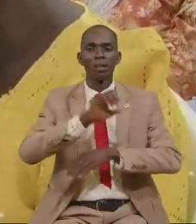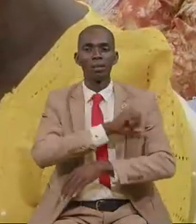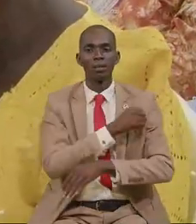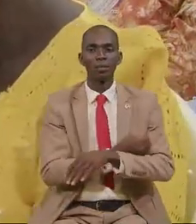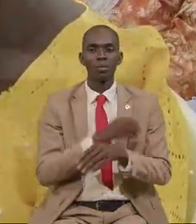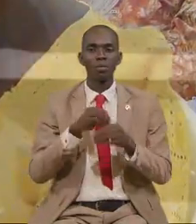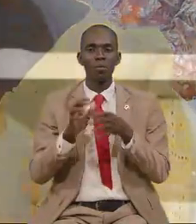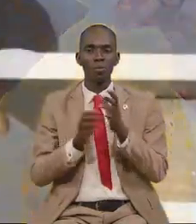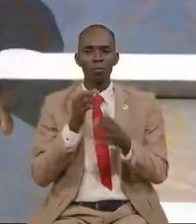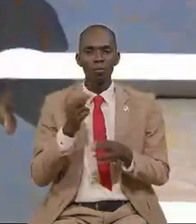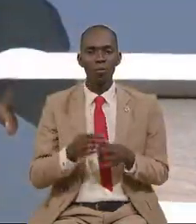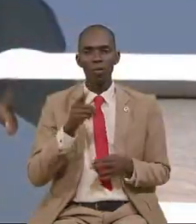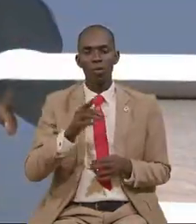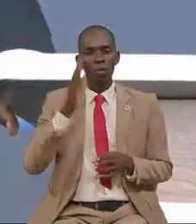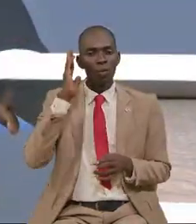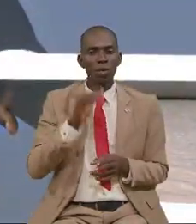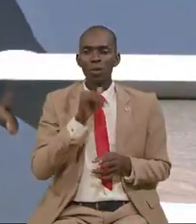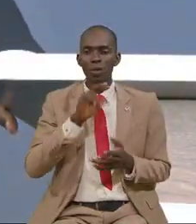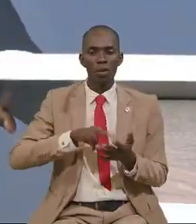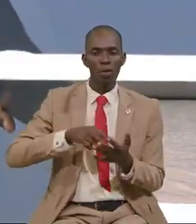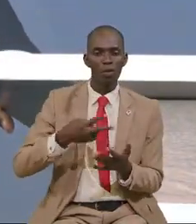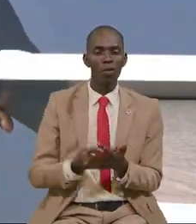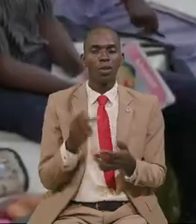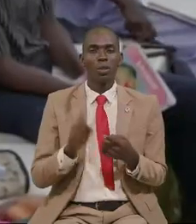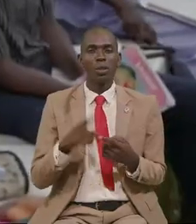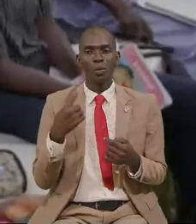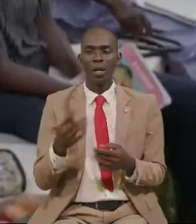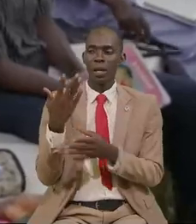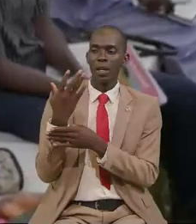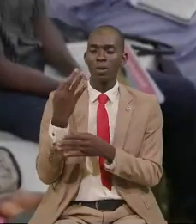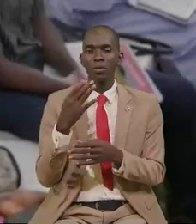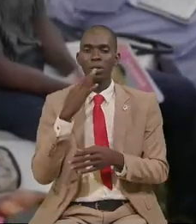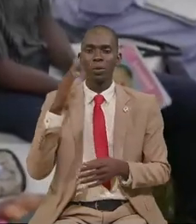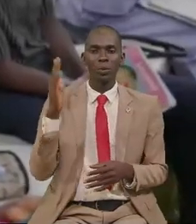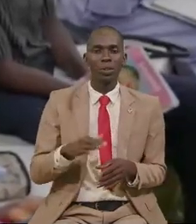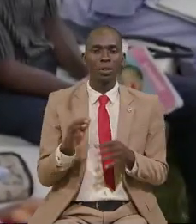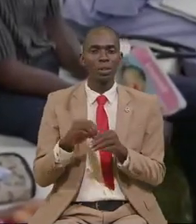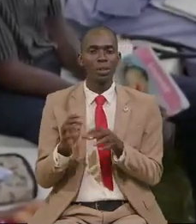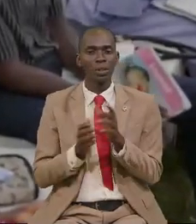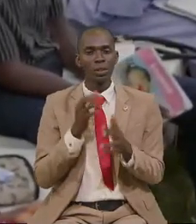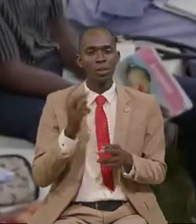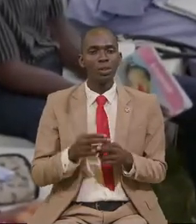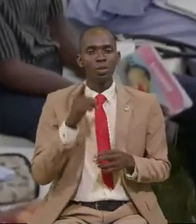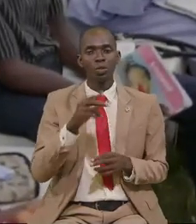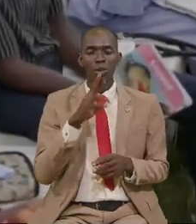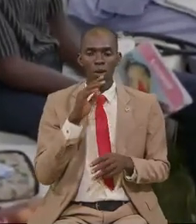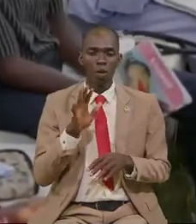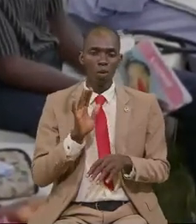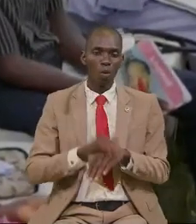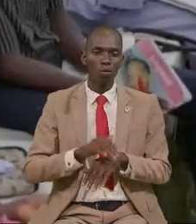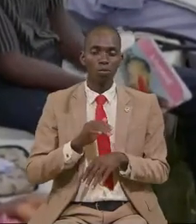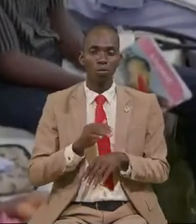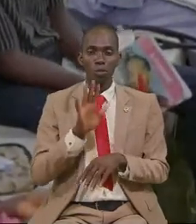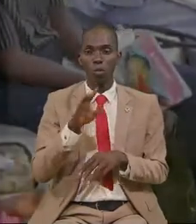not fall into the hand of the wicked. Yes. You're on your journey to heaven. From